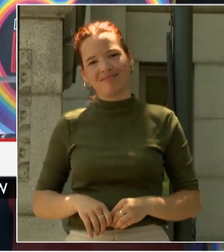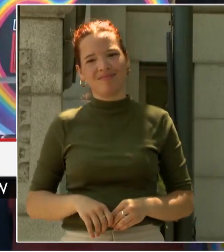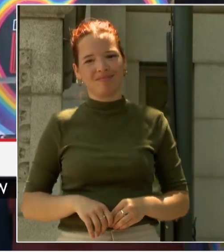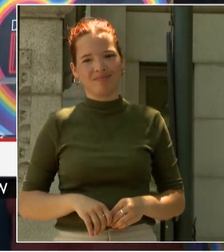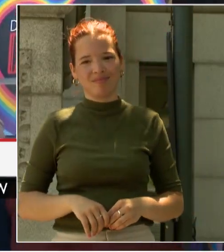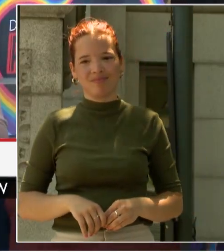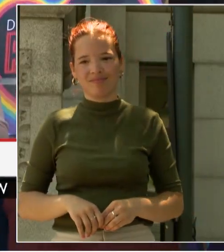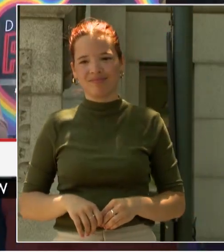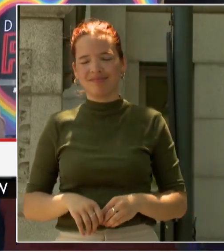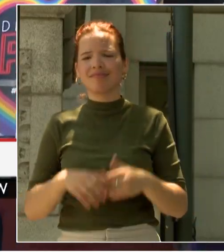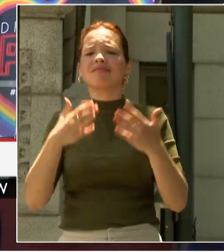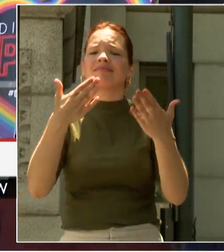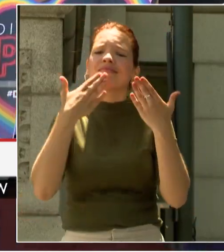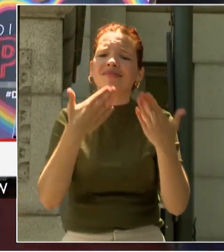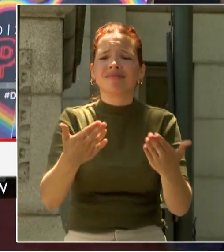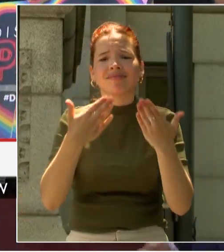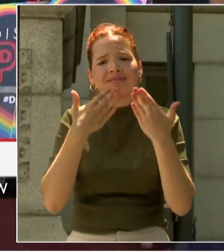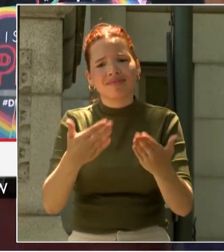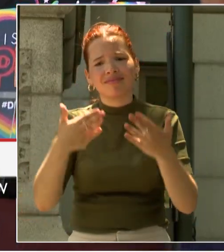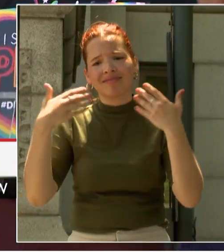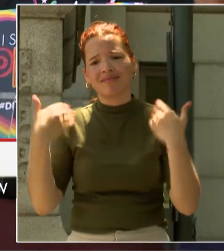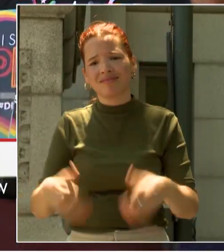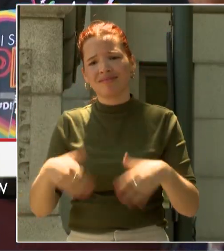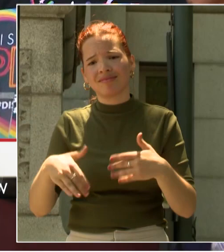Thank you, Mr. Attorney General.